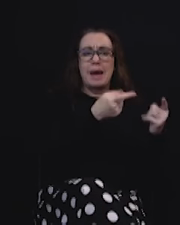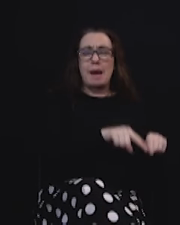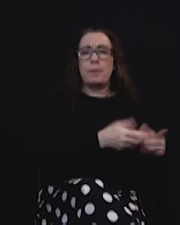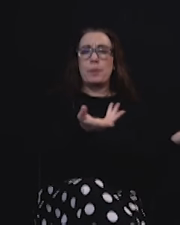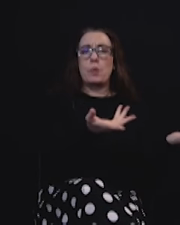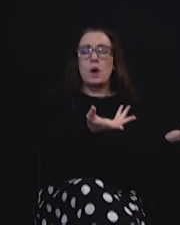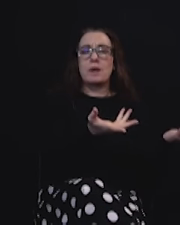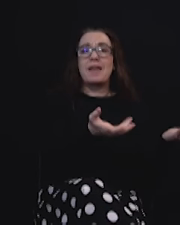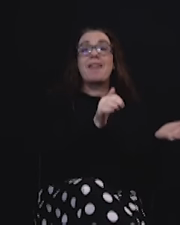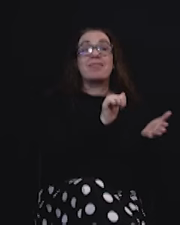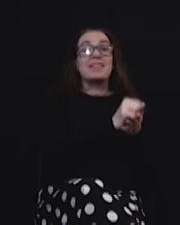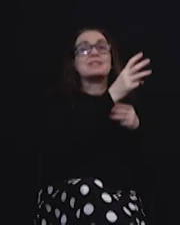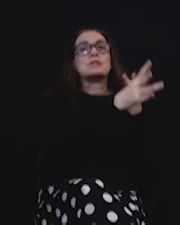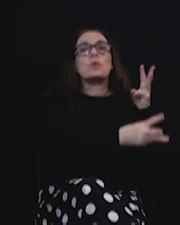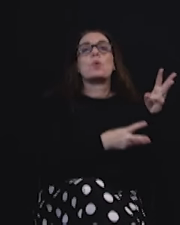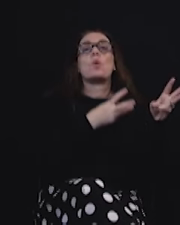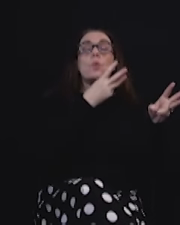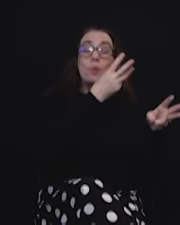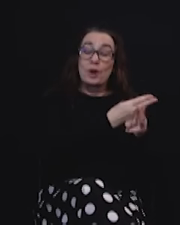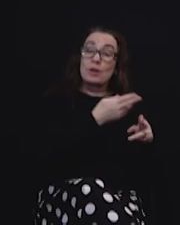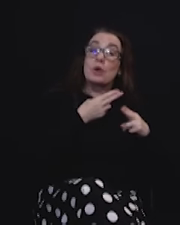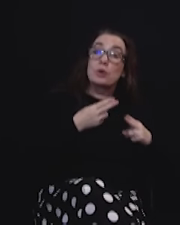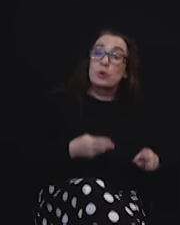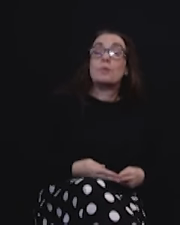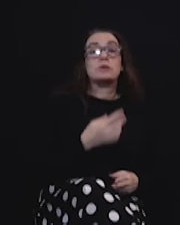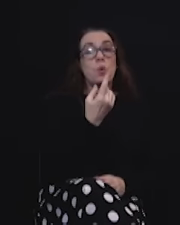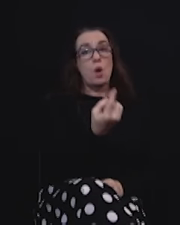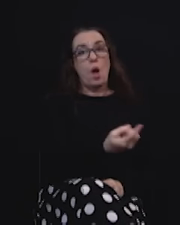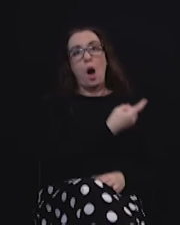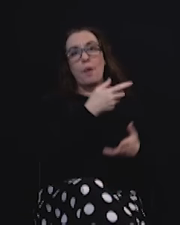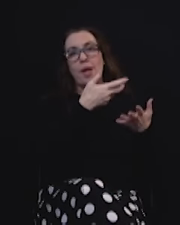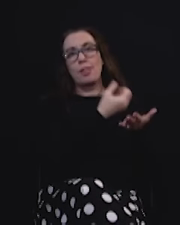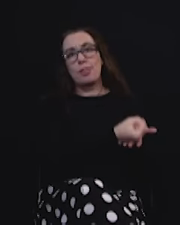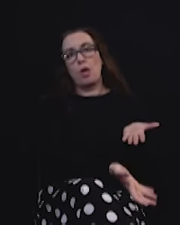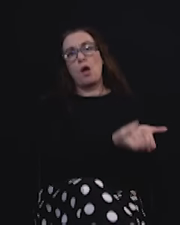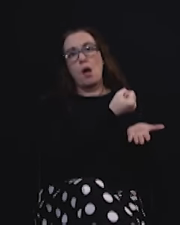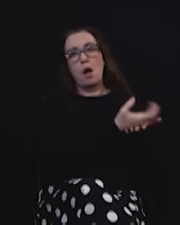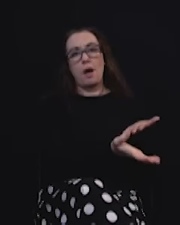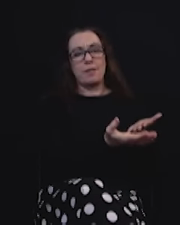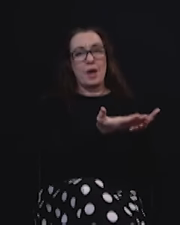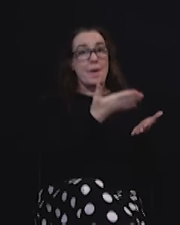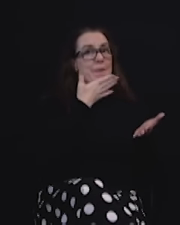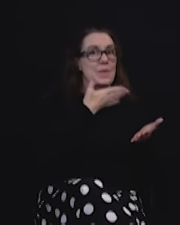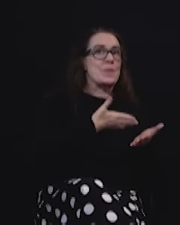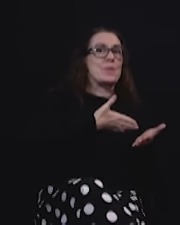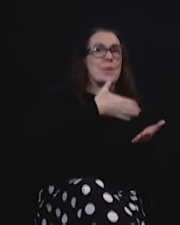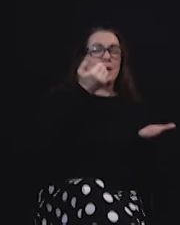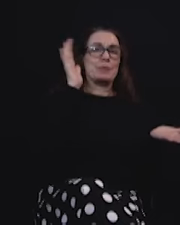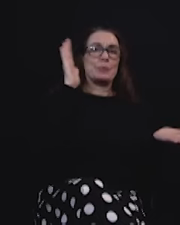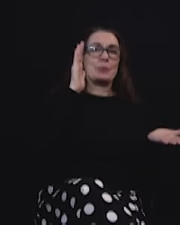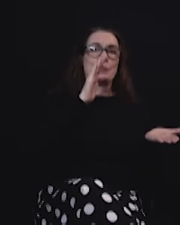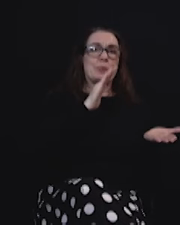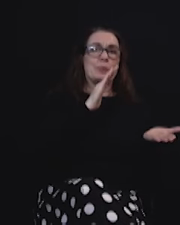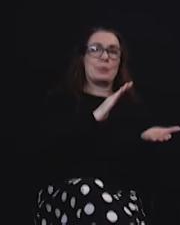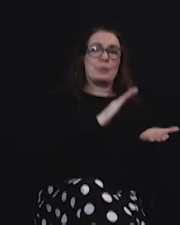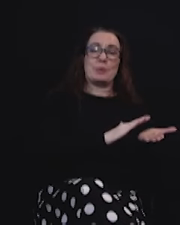This is the way of the world, my friends. Human beings will always lose their greatness according to human